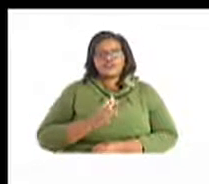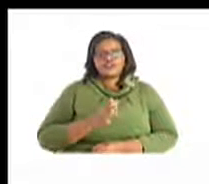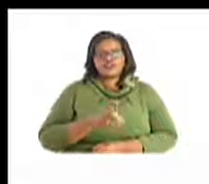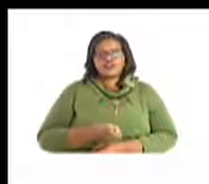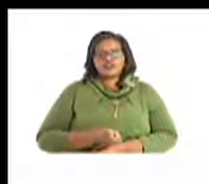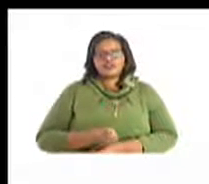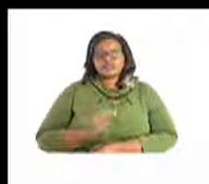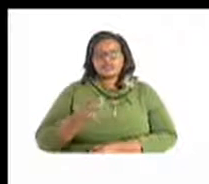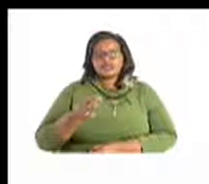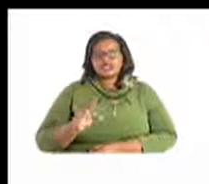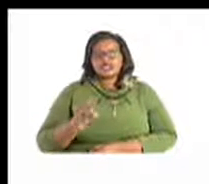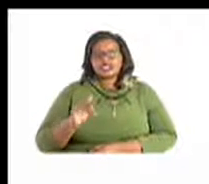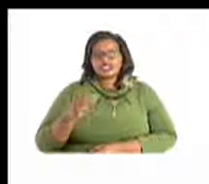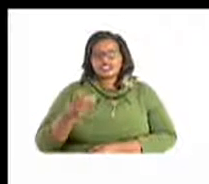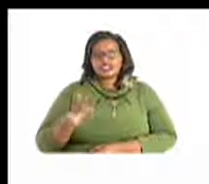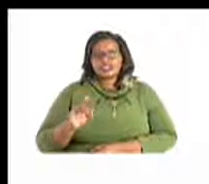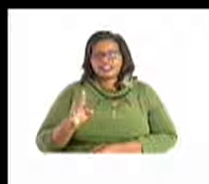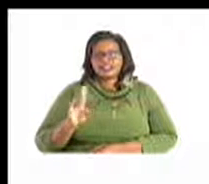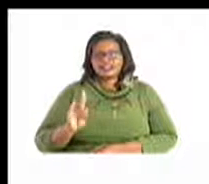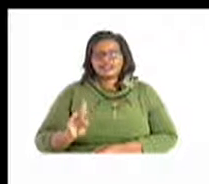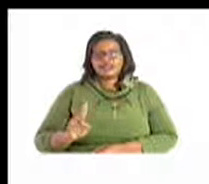15,937,